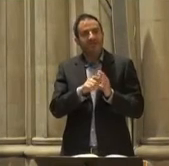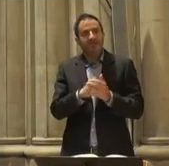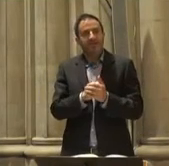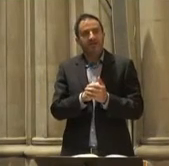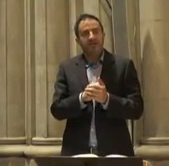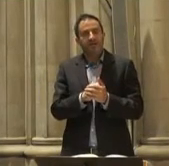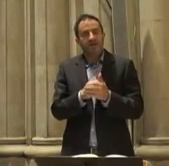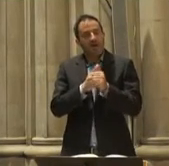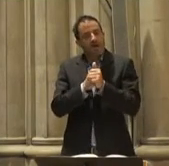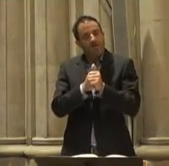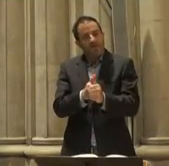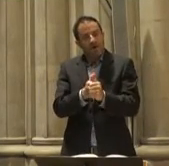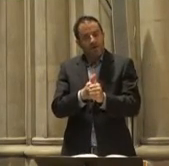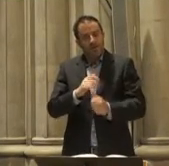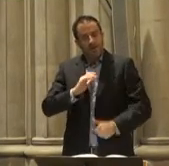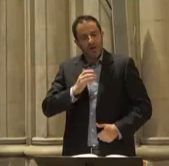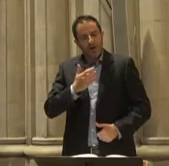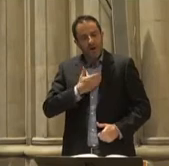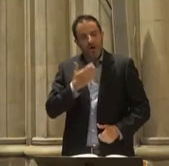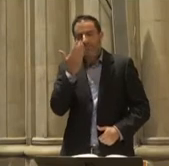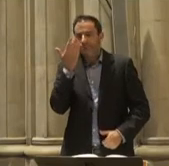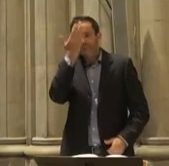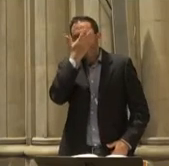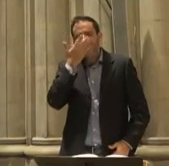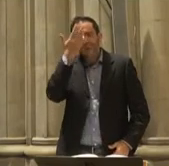to our likeness."